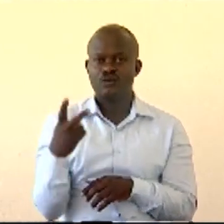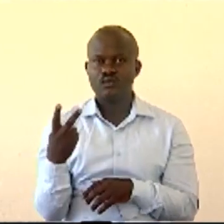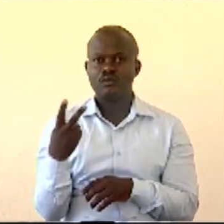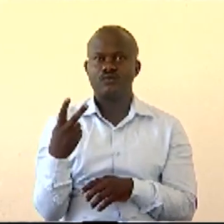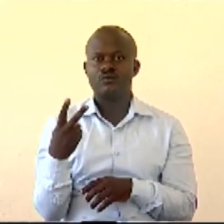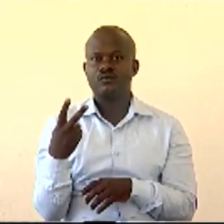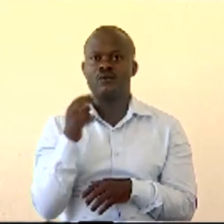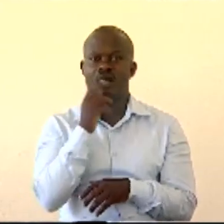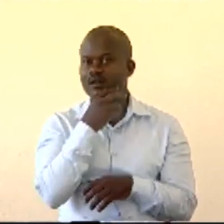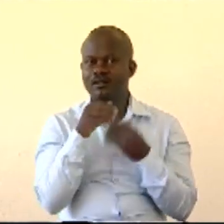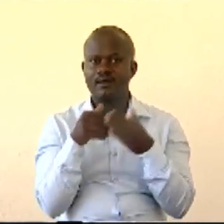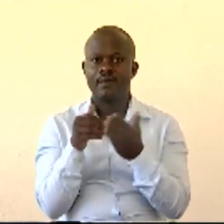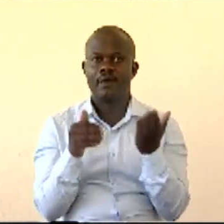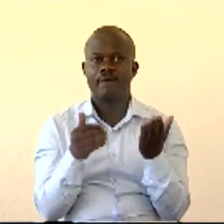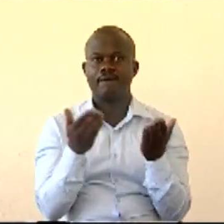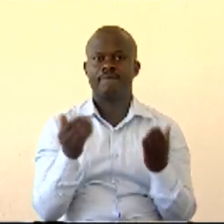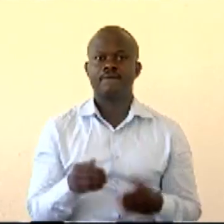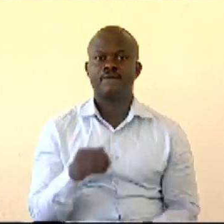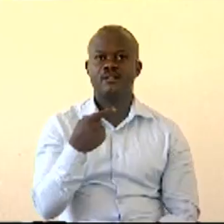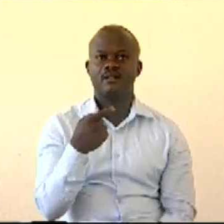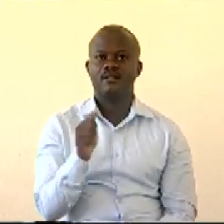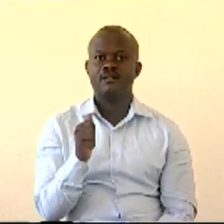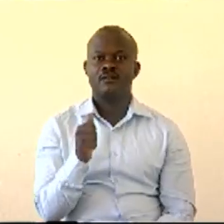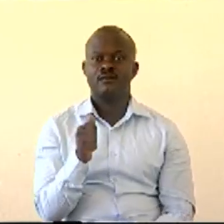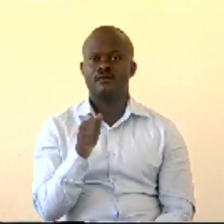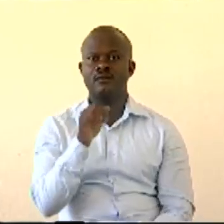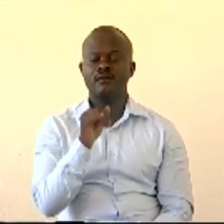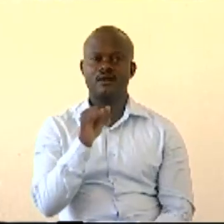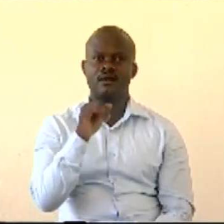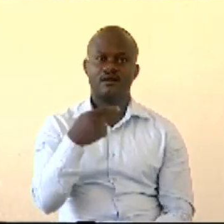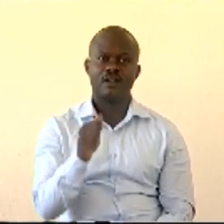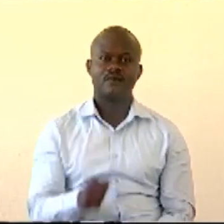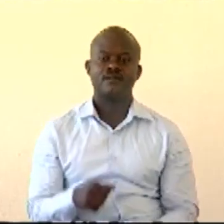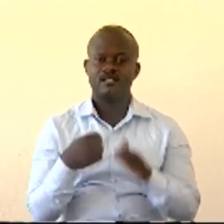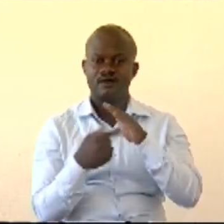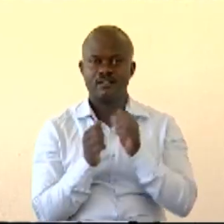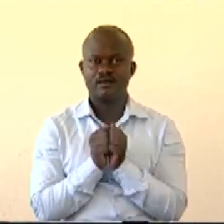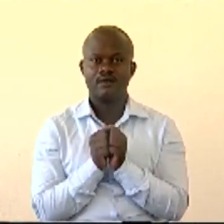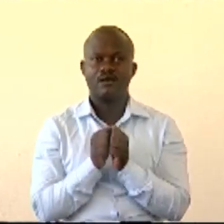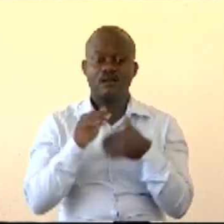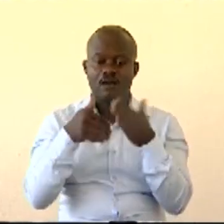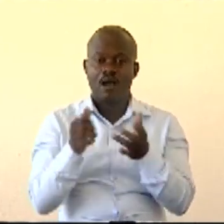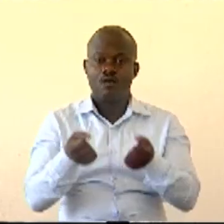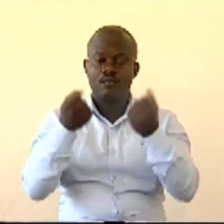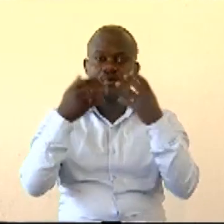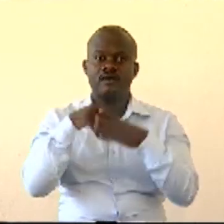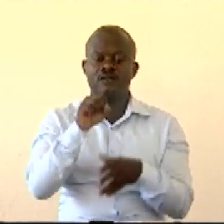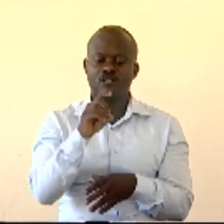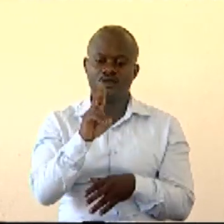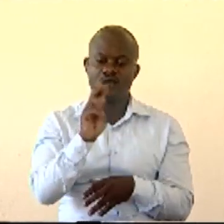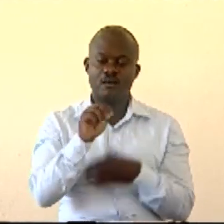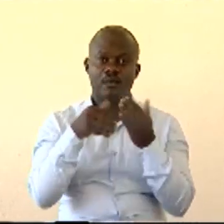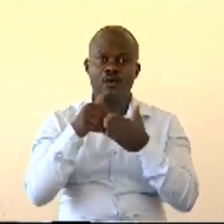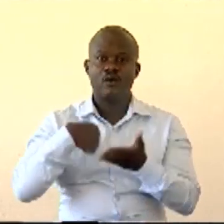in aqueous state, and aqueous state. How many sodium atoms do